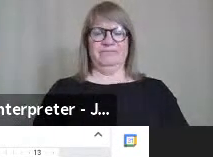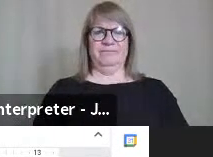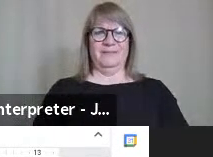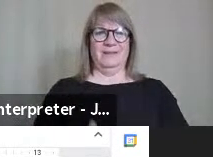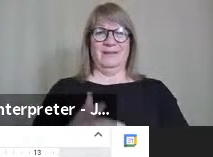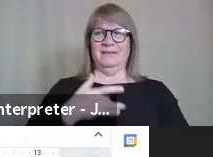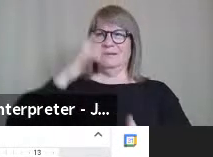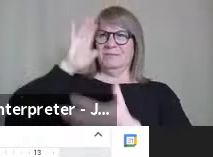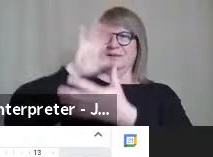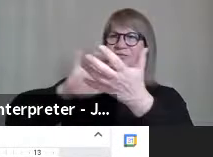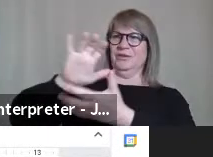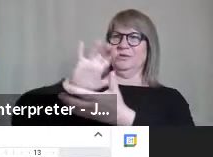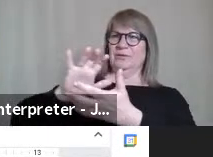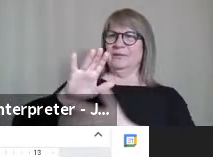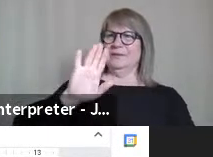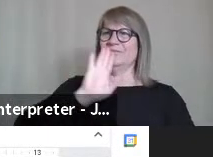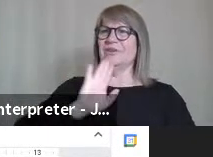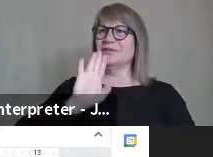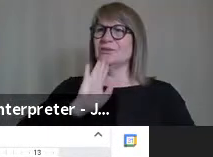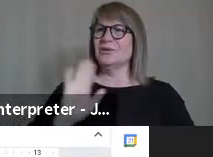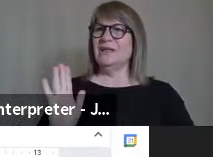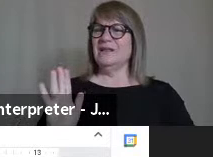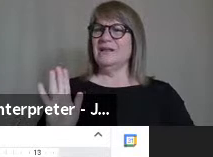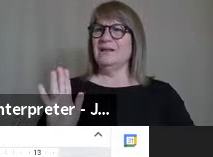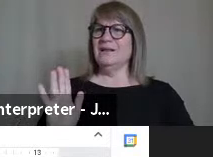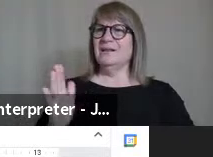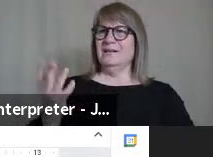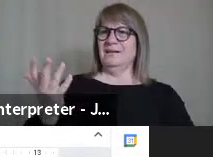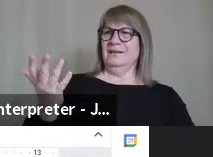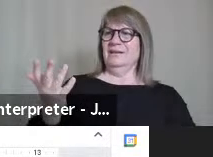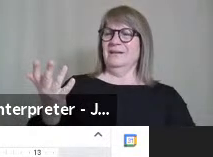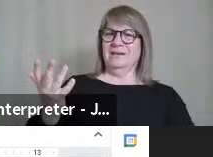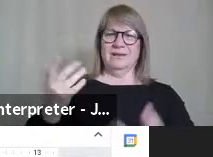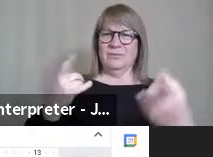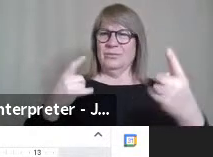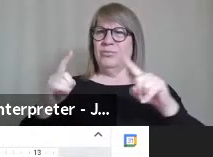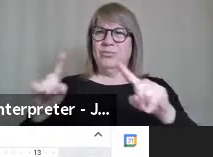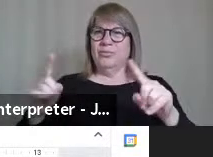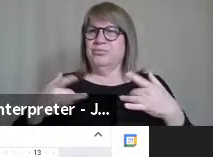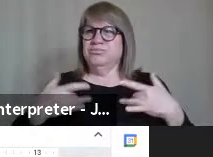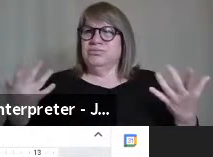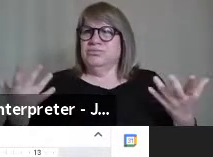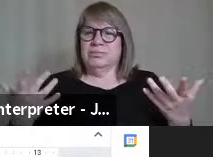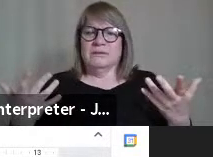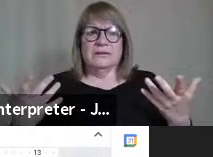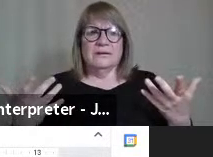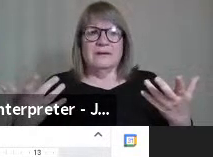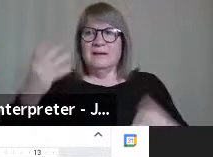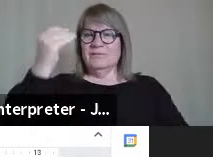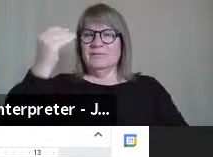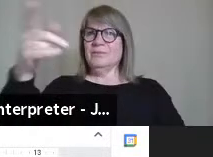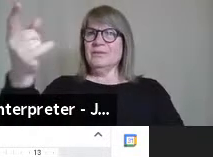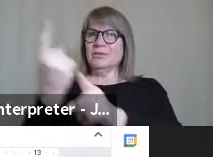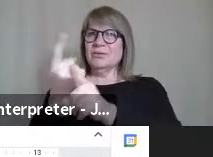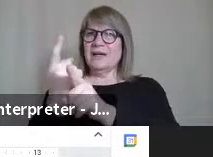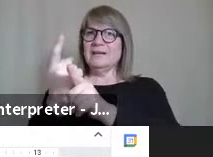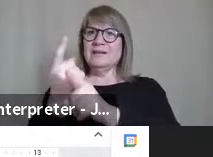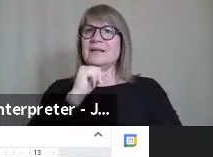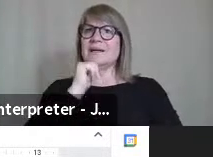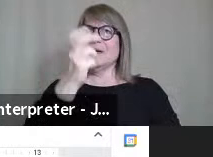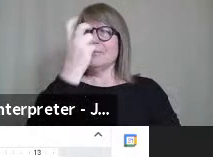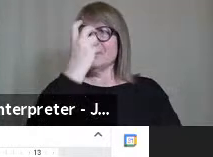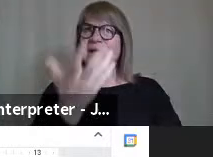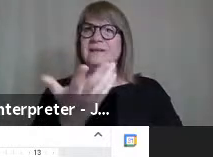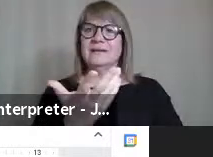confused i'm frustrated and i'm just like what is going on and i inform him you're right i'm not